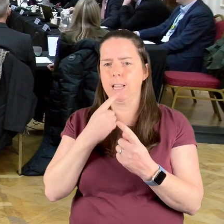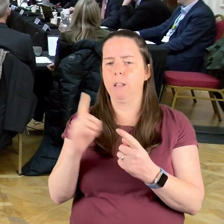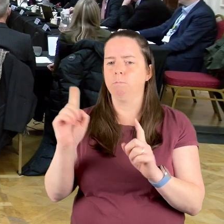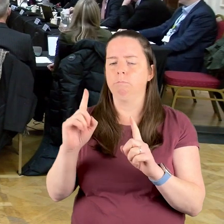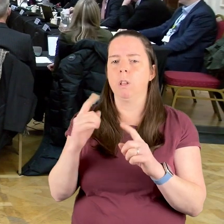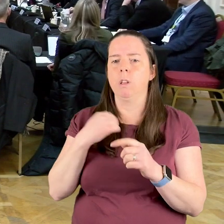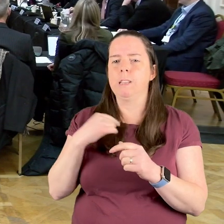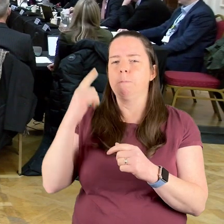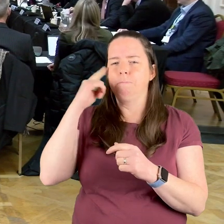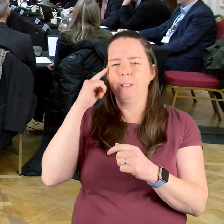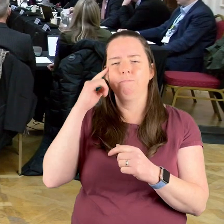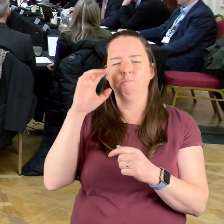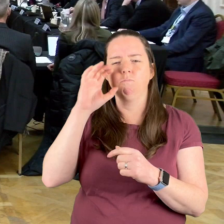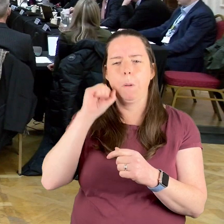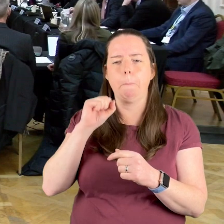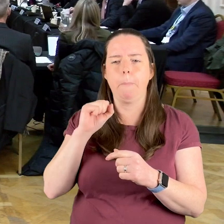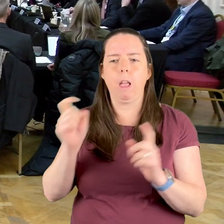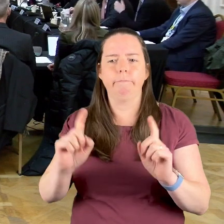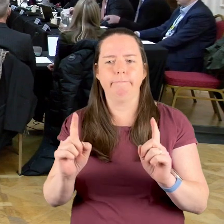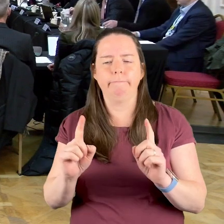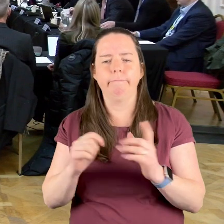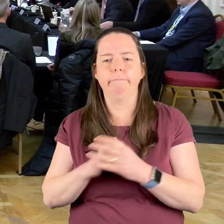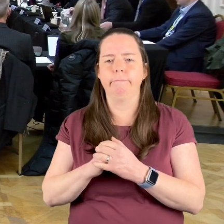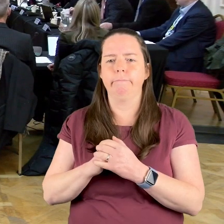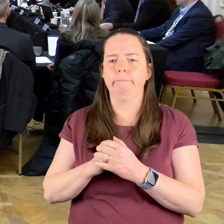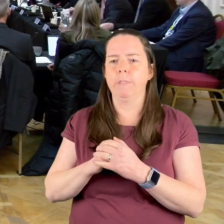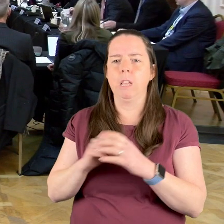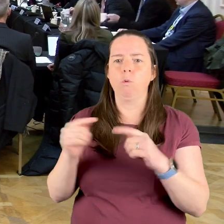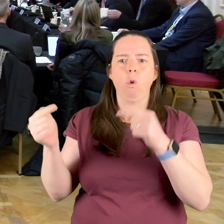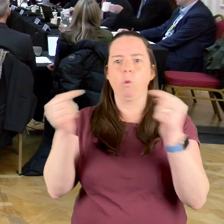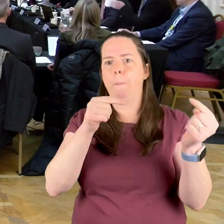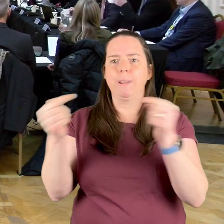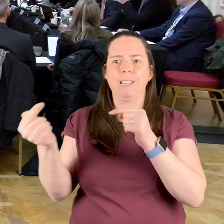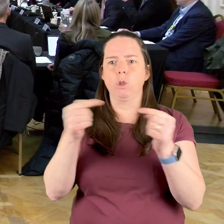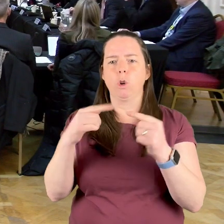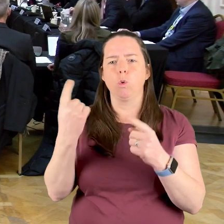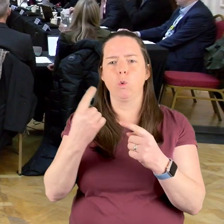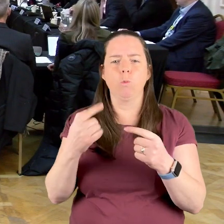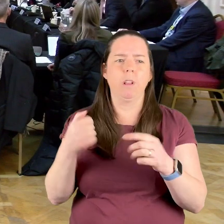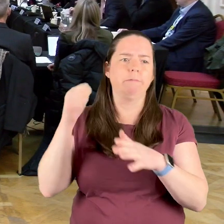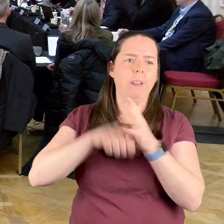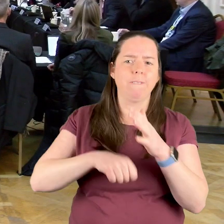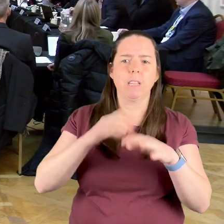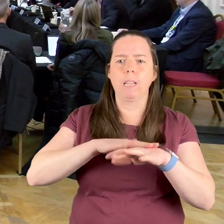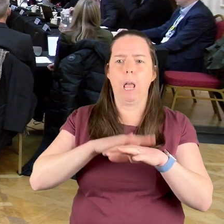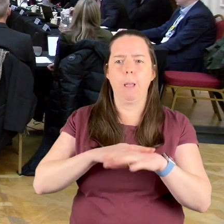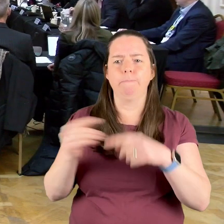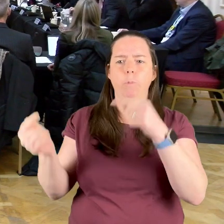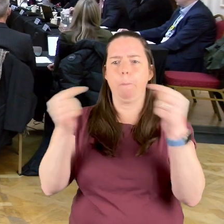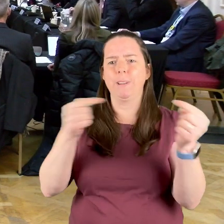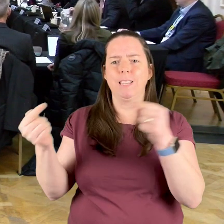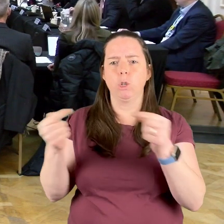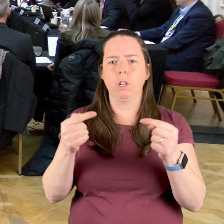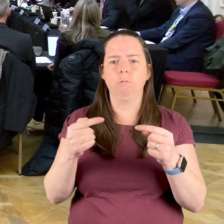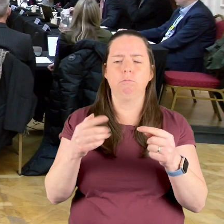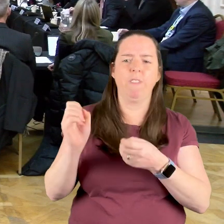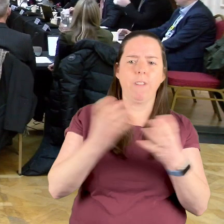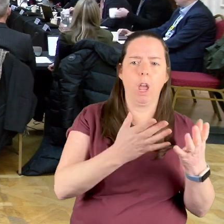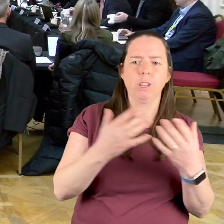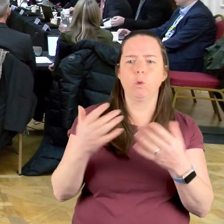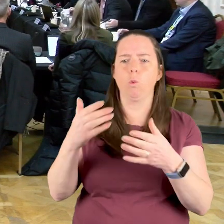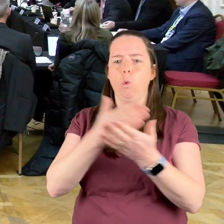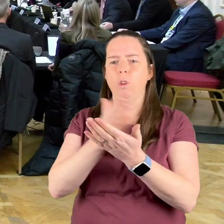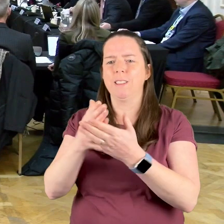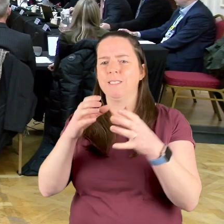to be mindful here that there's not a competition on who's having the toughest time here, either between providers or between sectors.